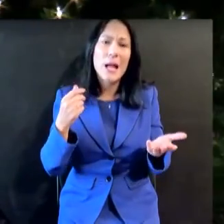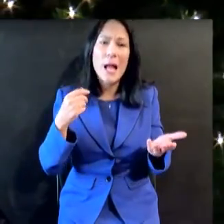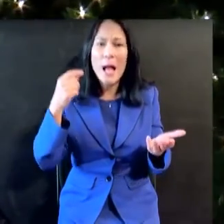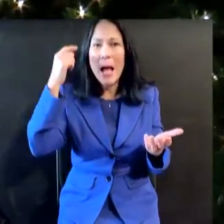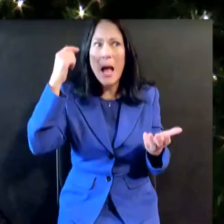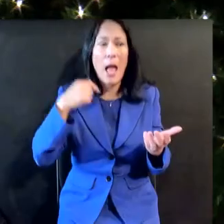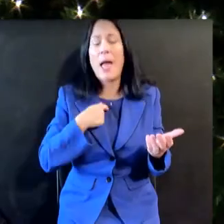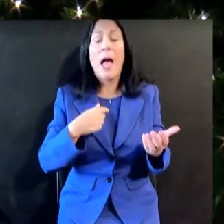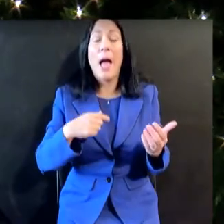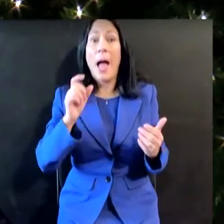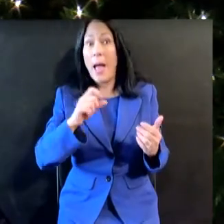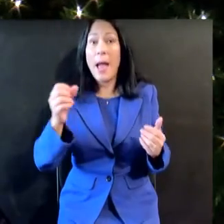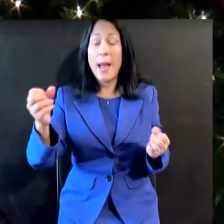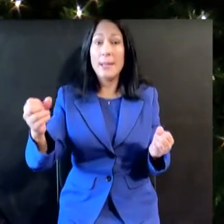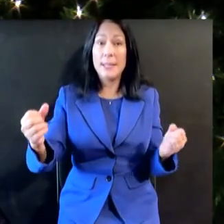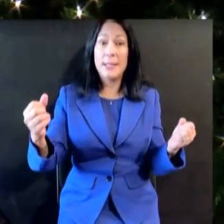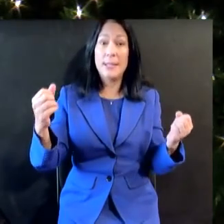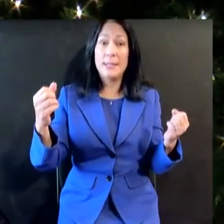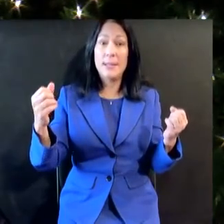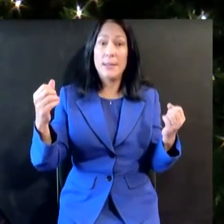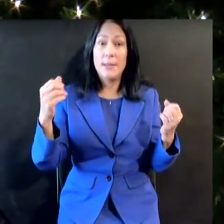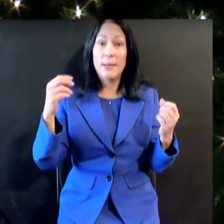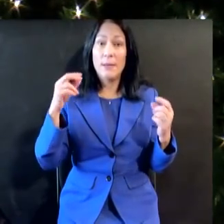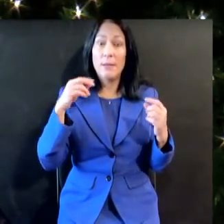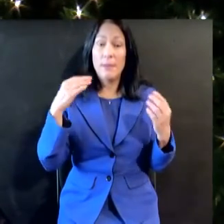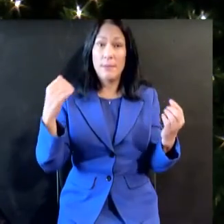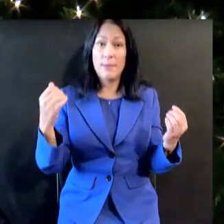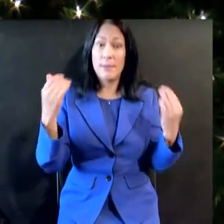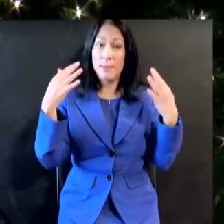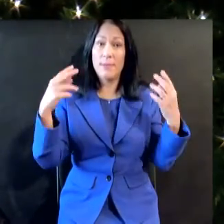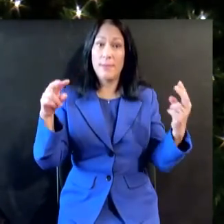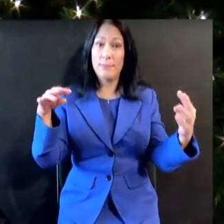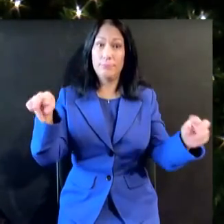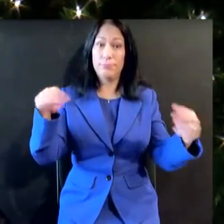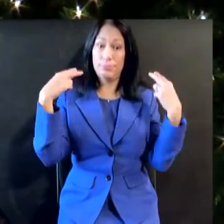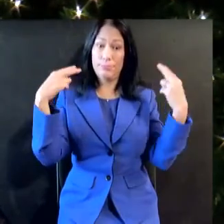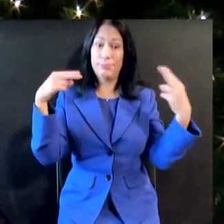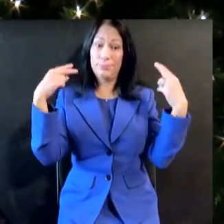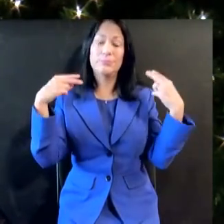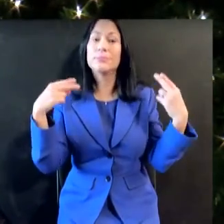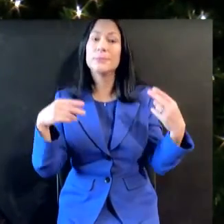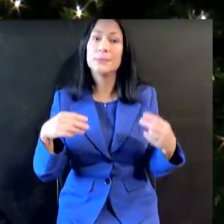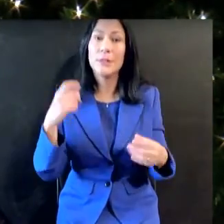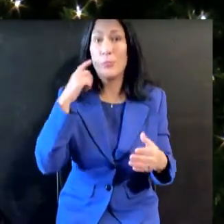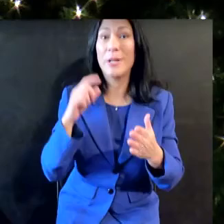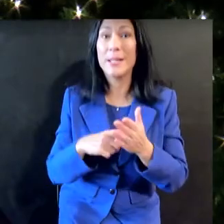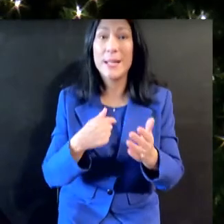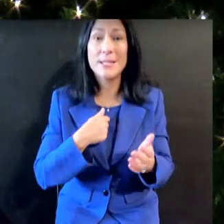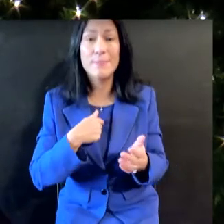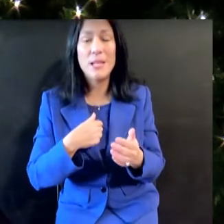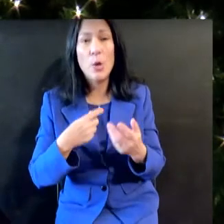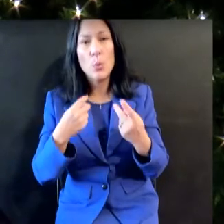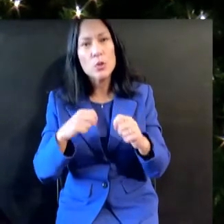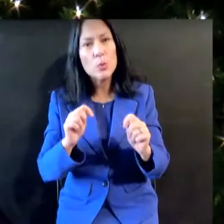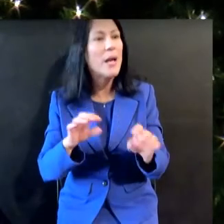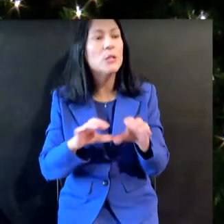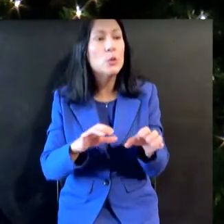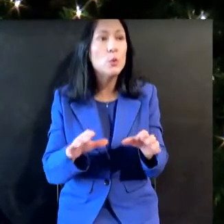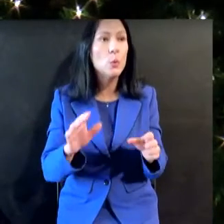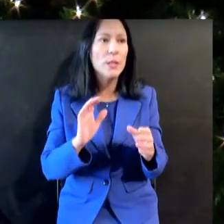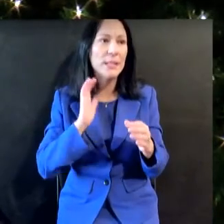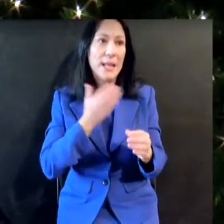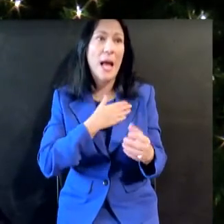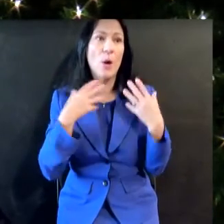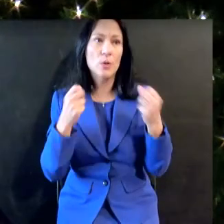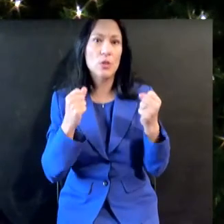attention. I need to bring attention to this so that someone will recognize me. And we try to do that in our own strength. And it's a trap that the